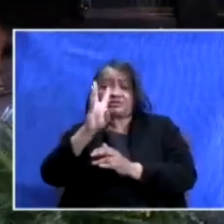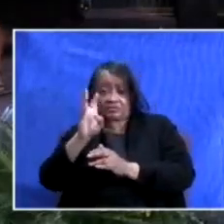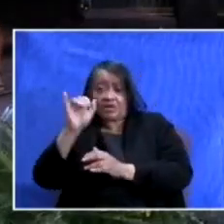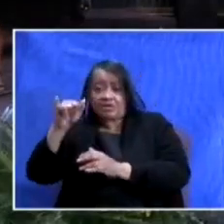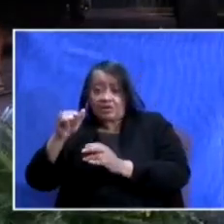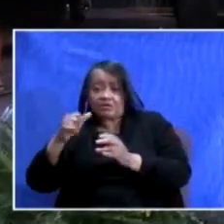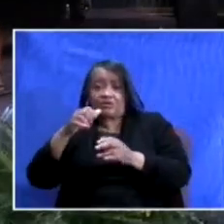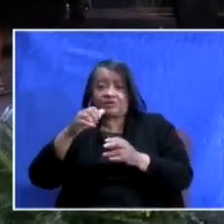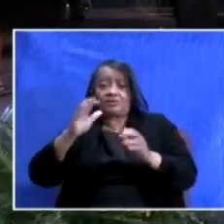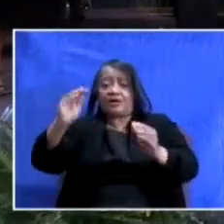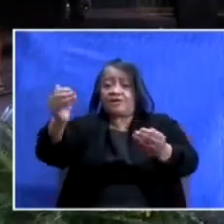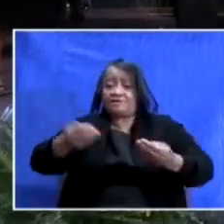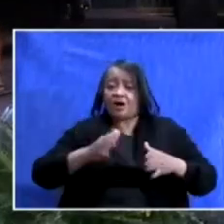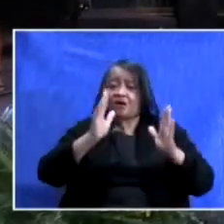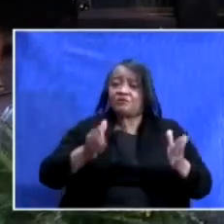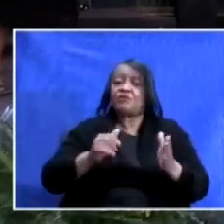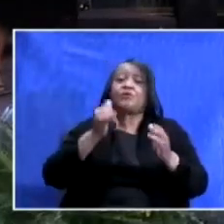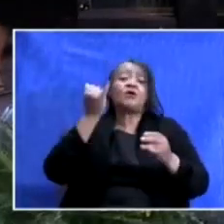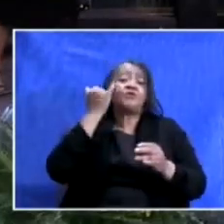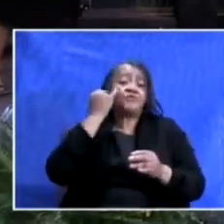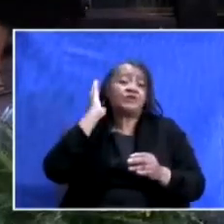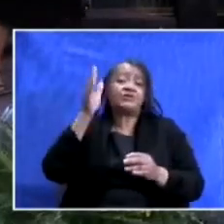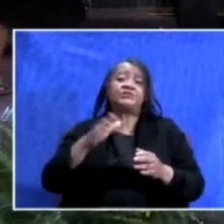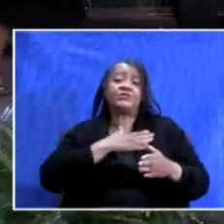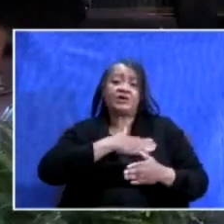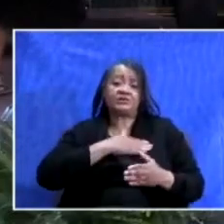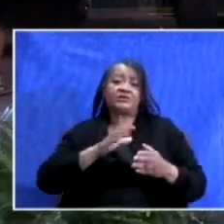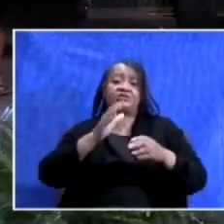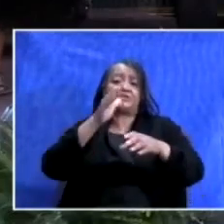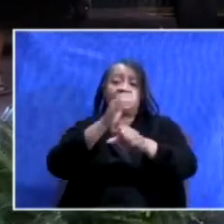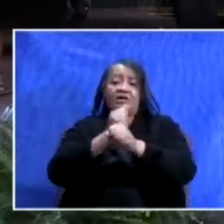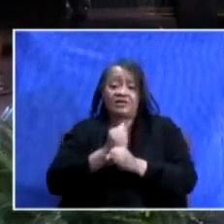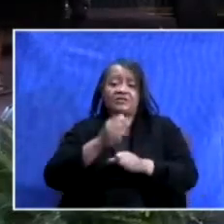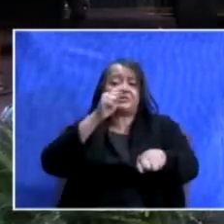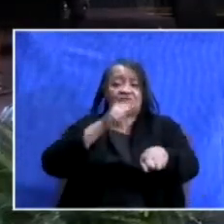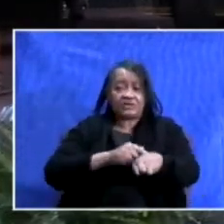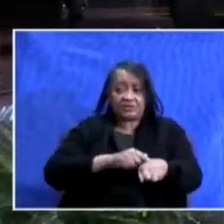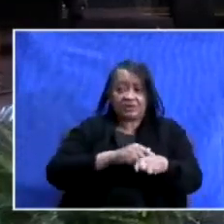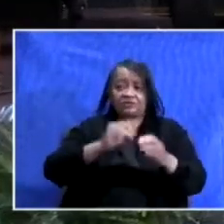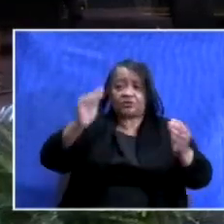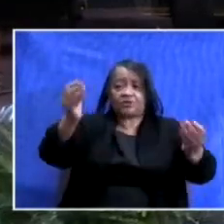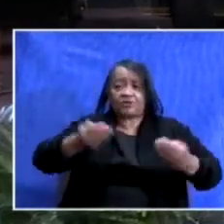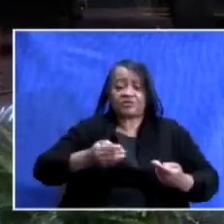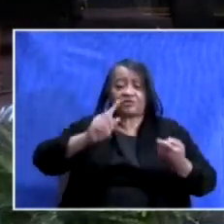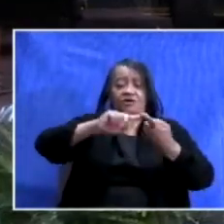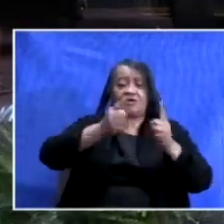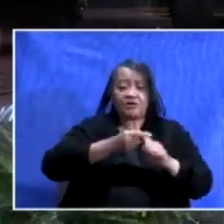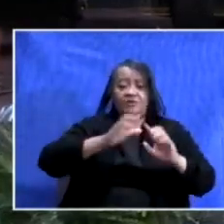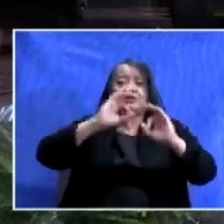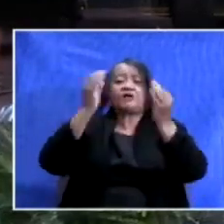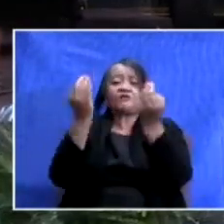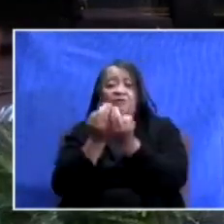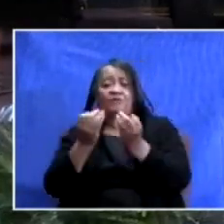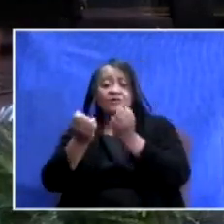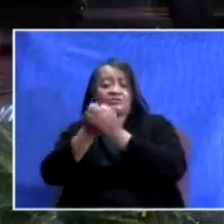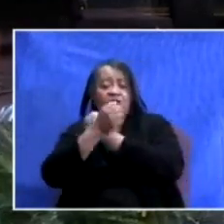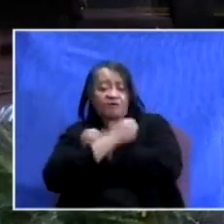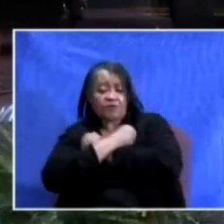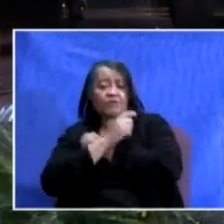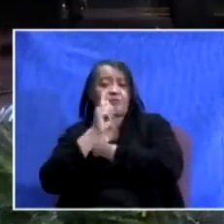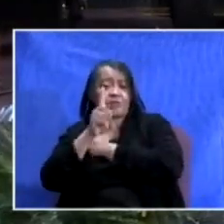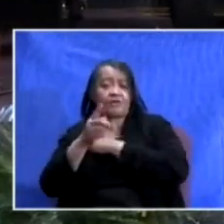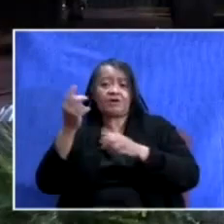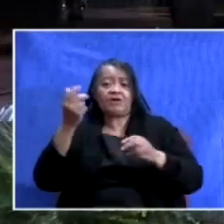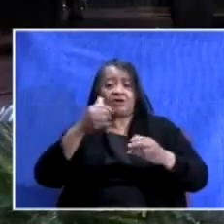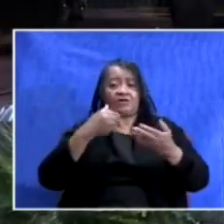Yes, an inviter. So if you would please take this moment to invite your friends, your family, your loved ones,